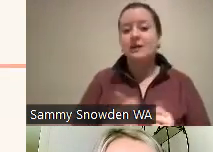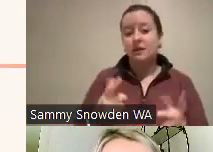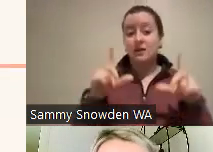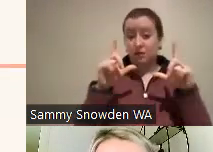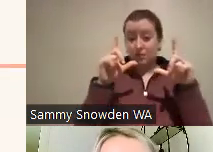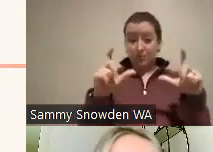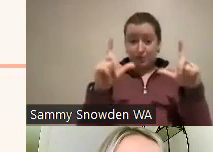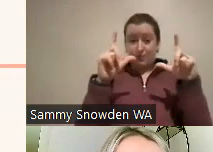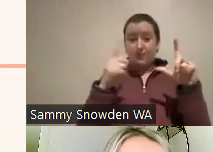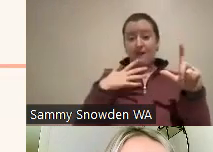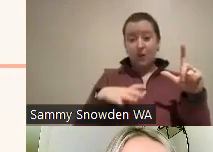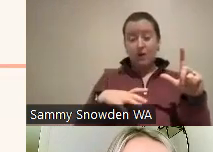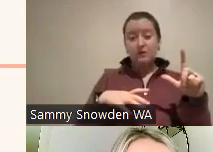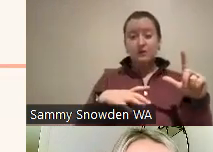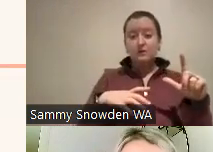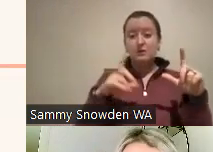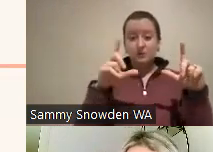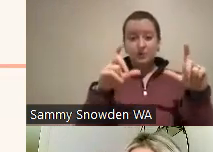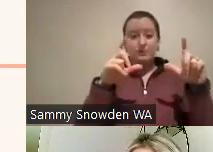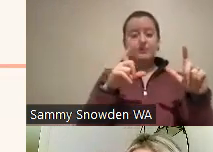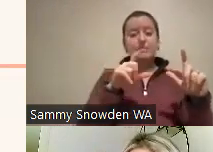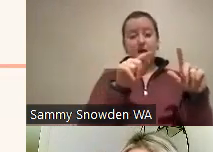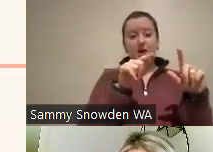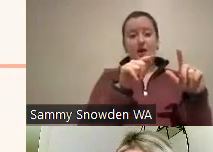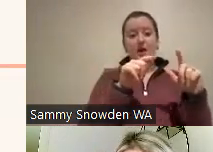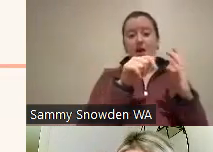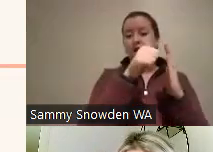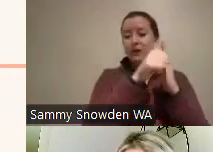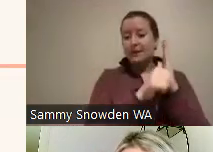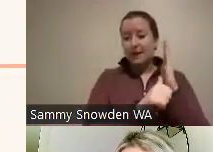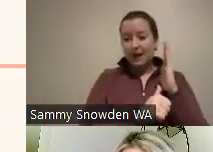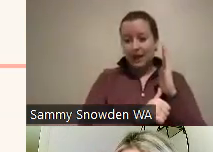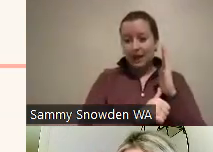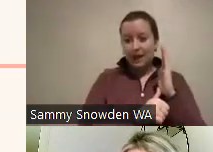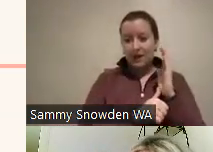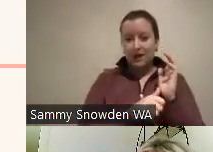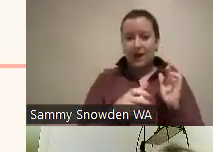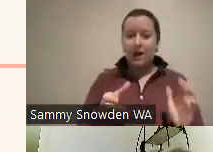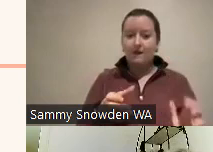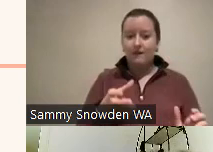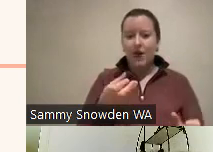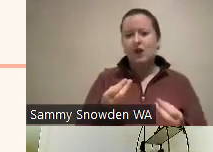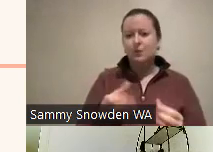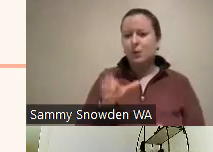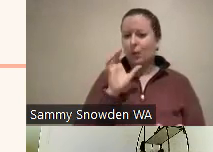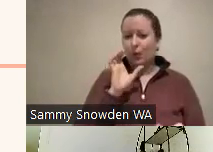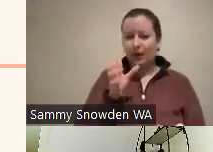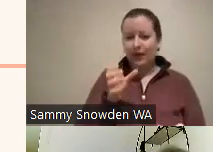or water. You can add ice cubes. This is a nice little, it's actually probably good enough to be a meal in itself.